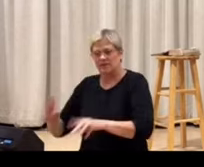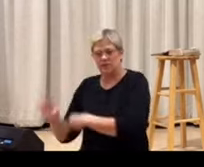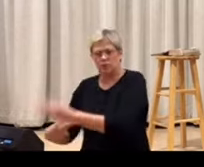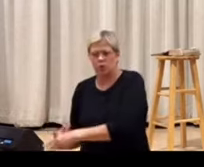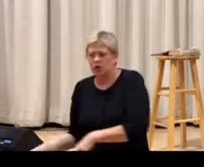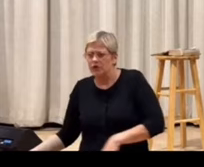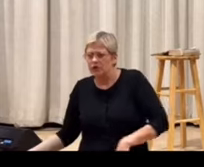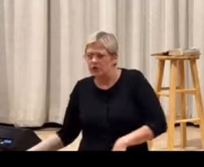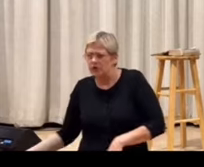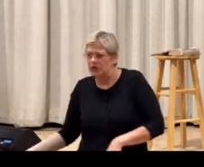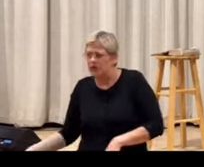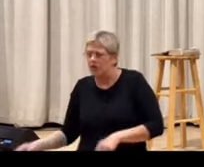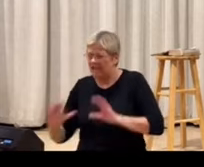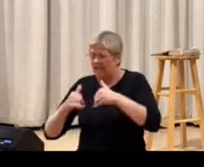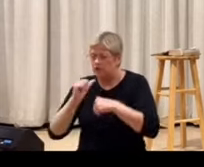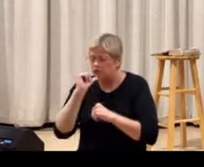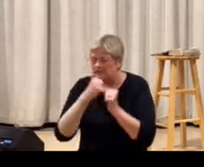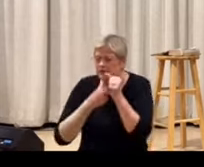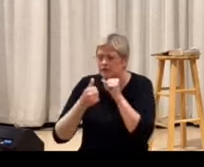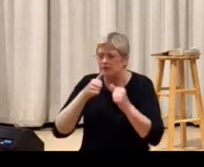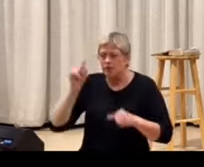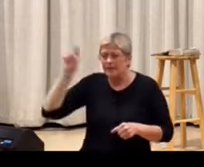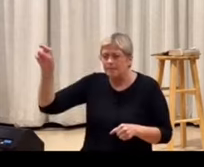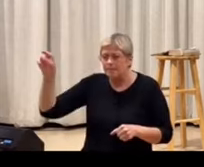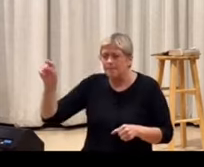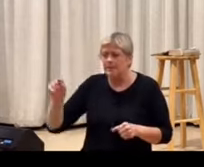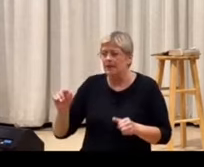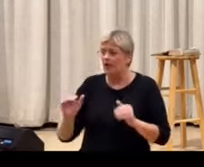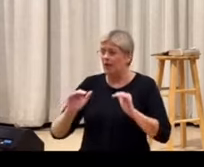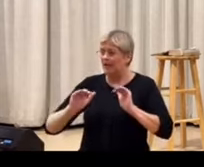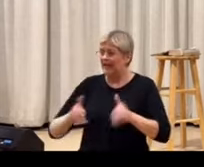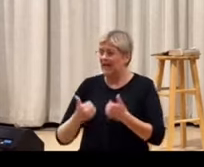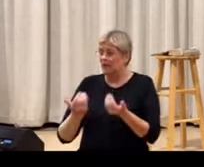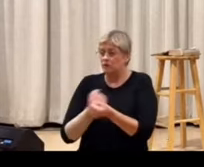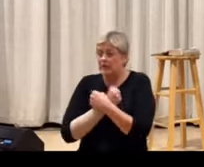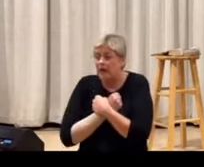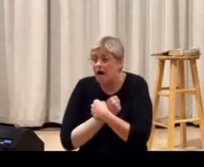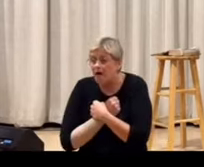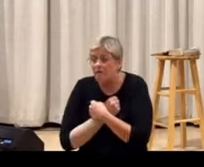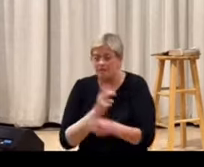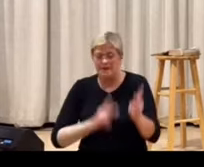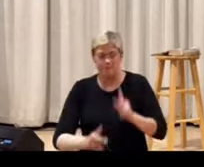the way that you suffer? On the way that you actually love